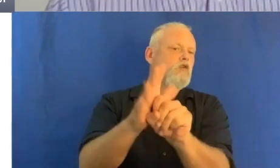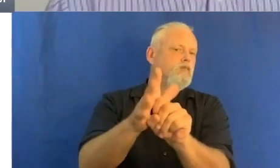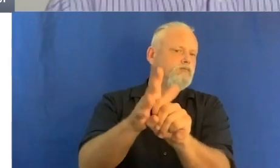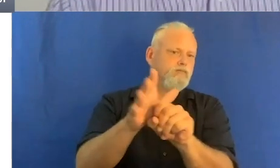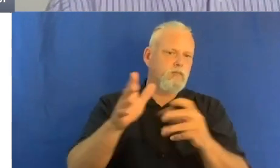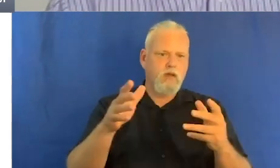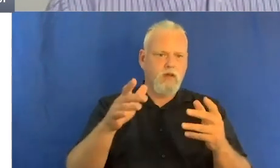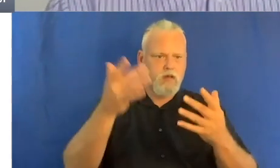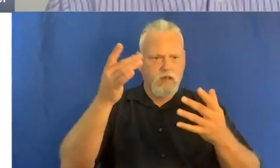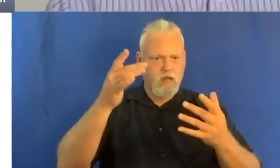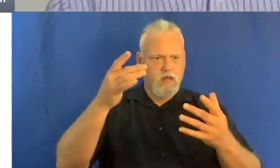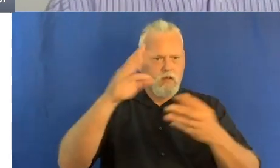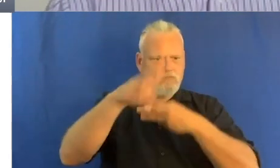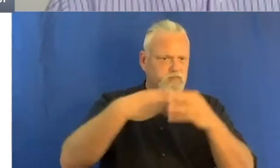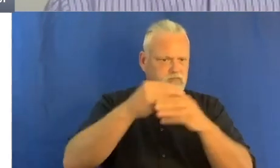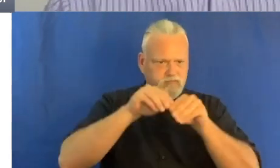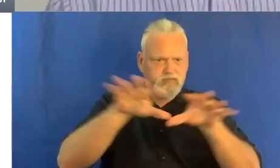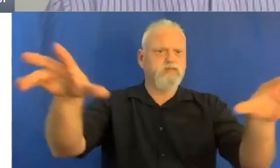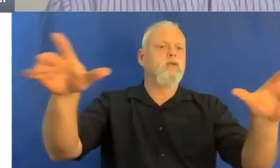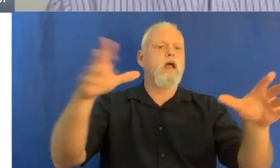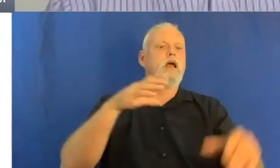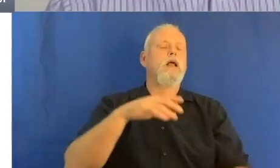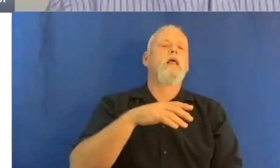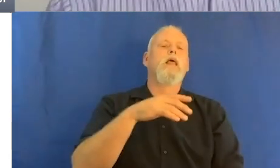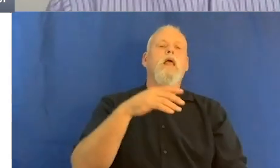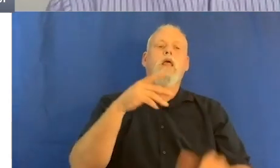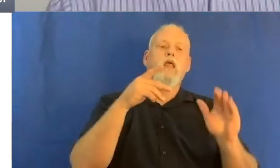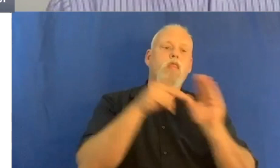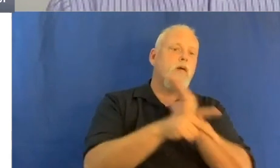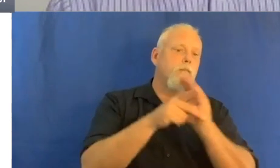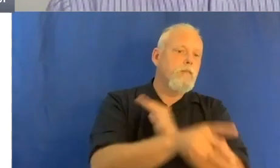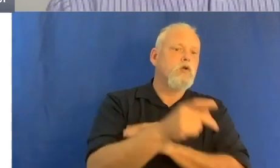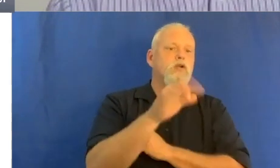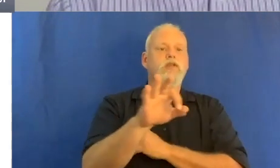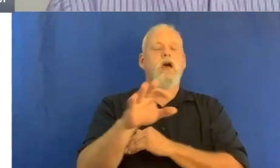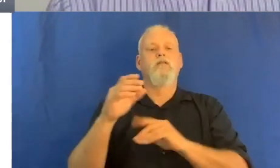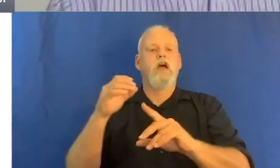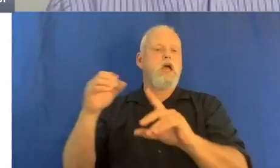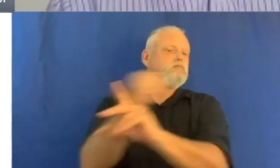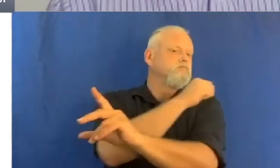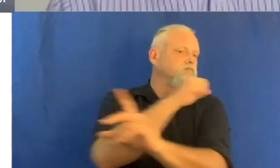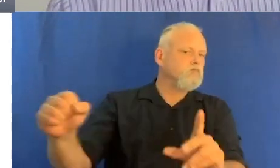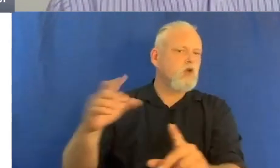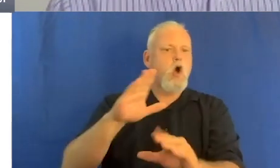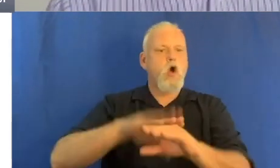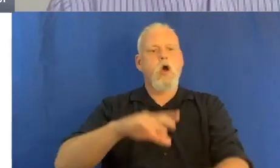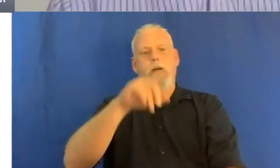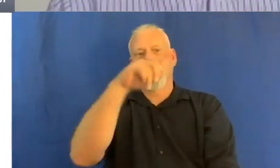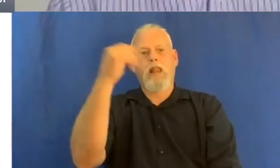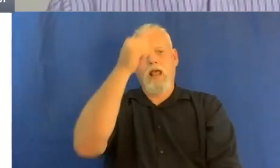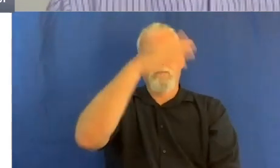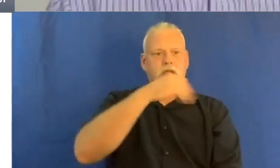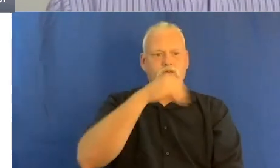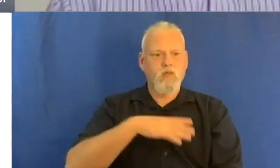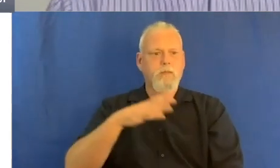epidemic and COVID-19 disease, the murders of and assaults on Black men and women by police